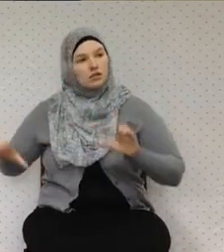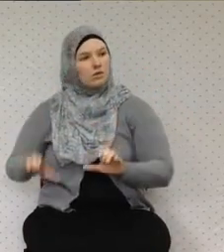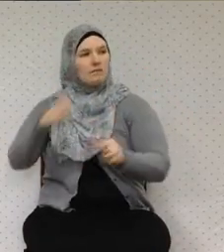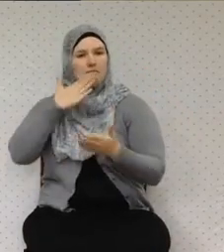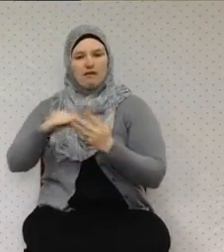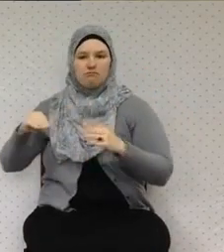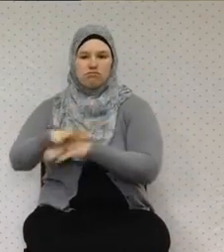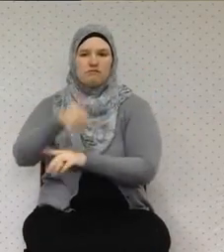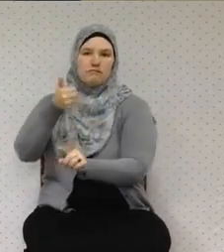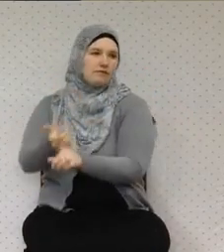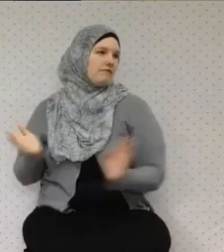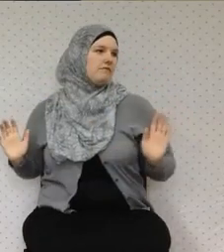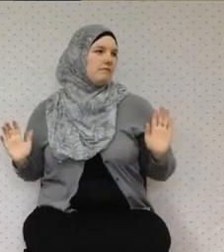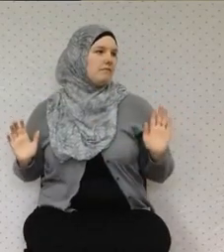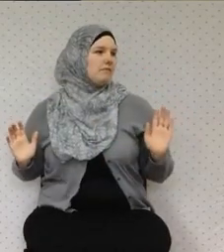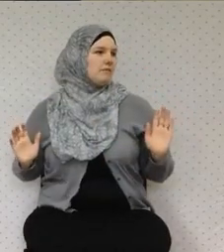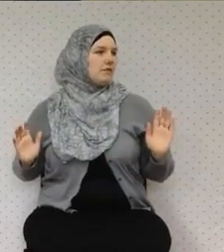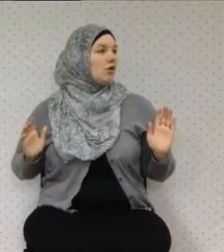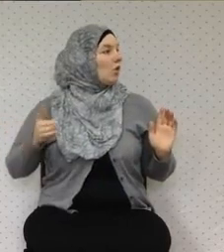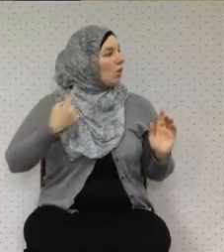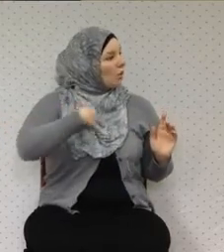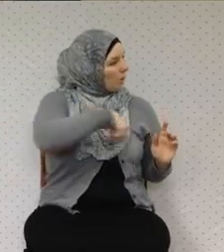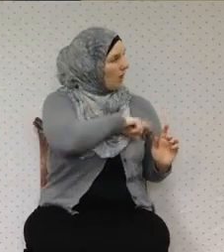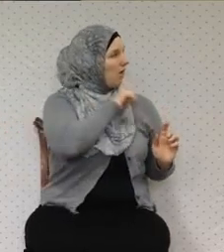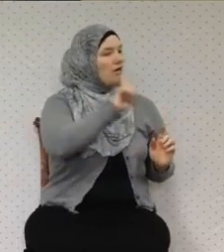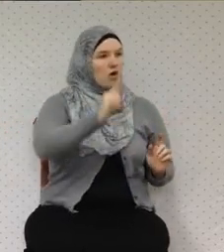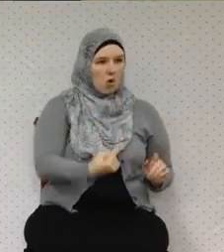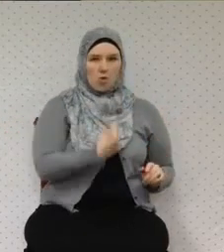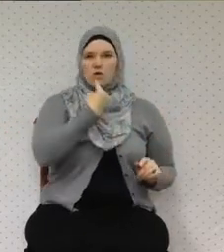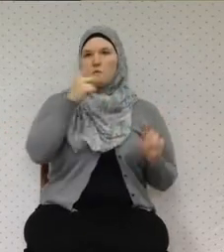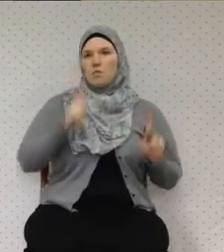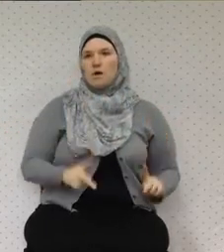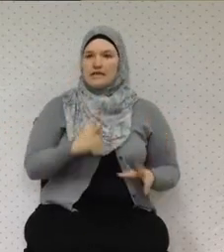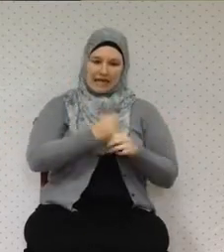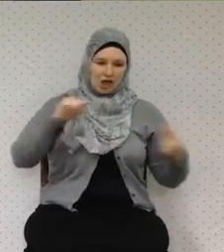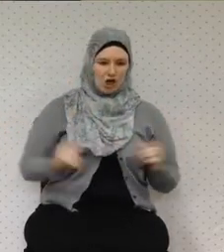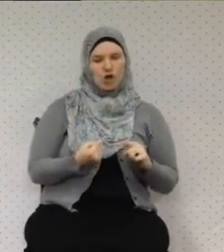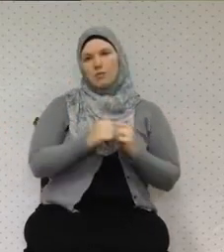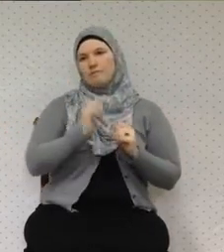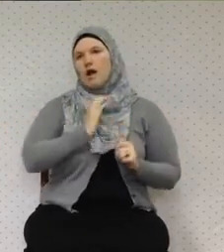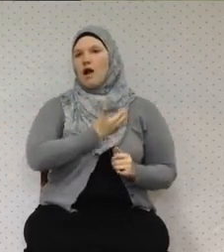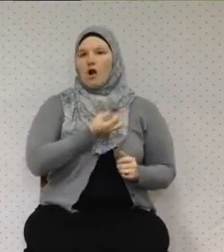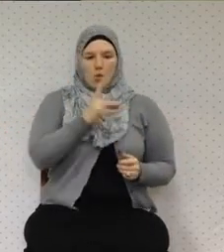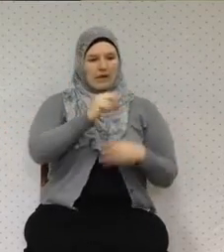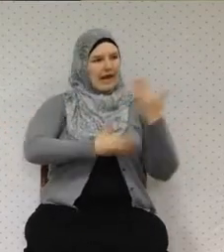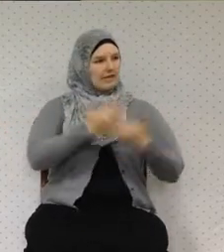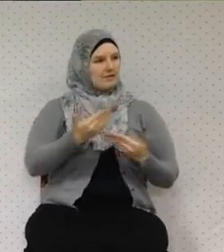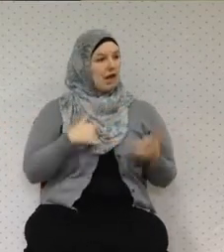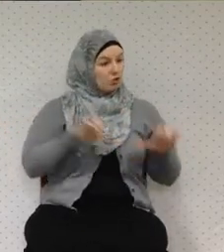it to himself. So we are the only one getting hurt with our own